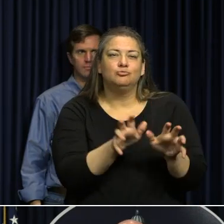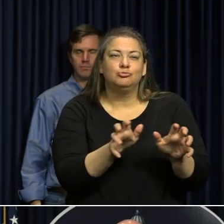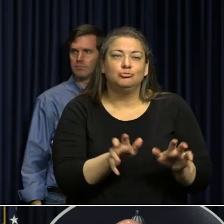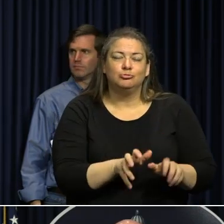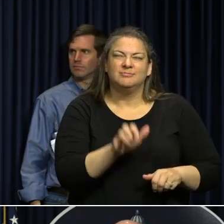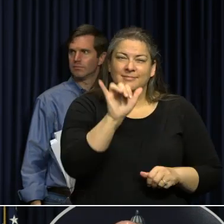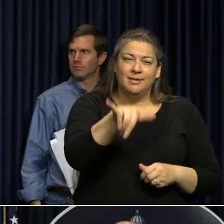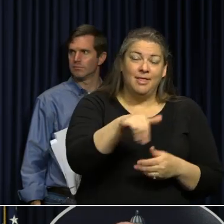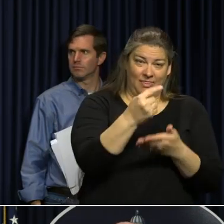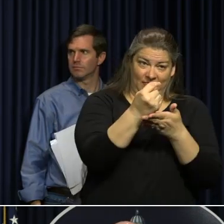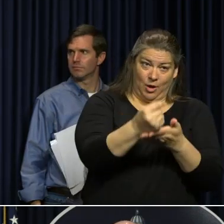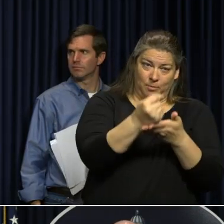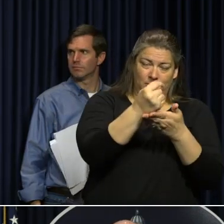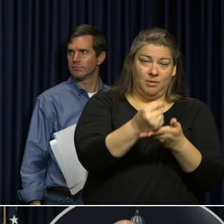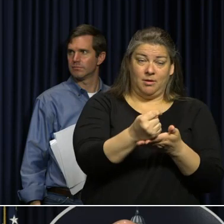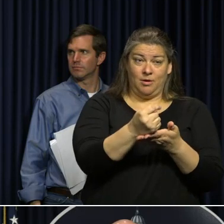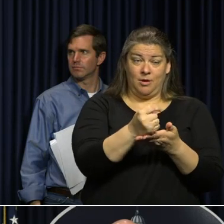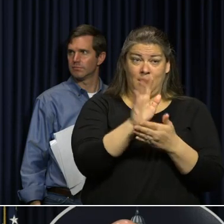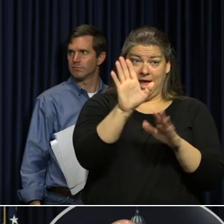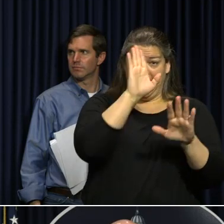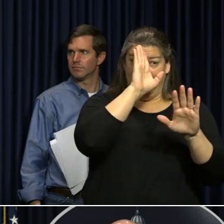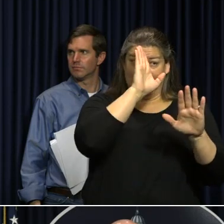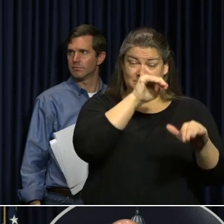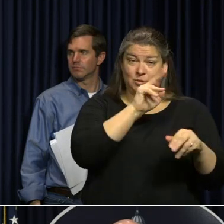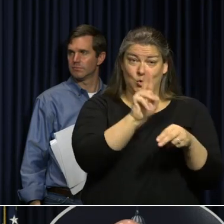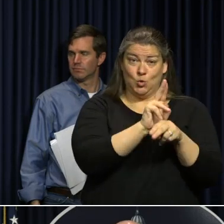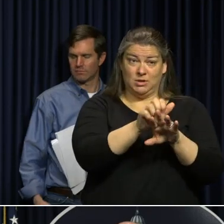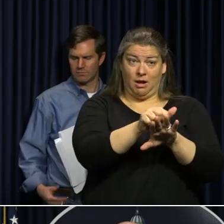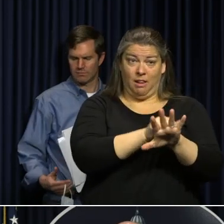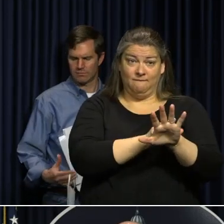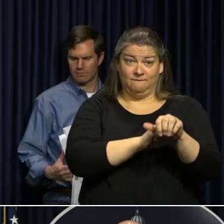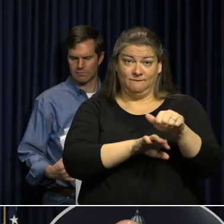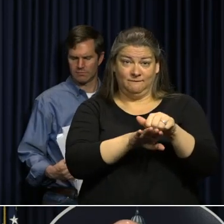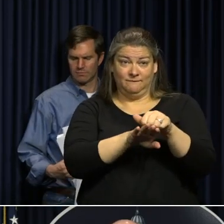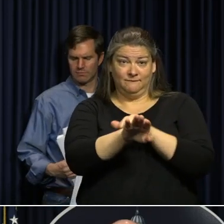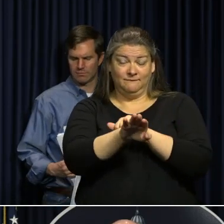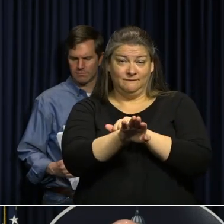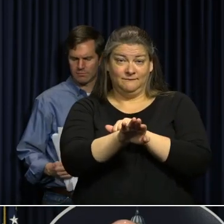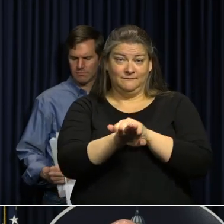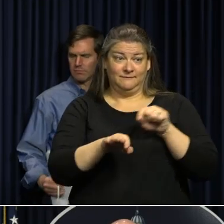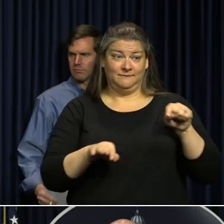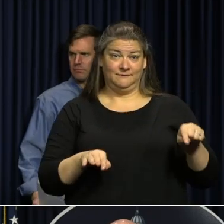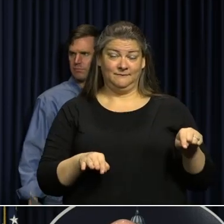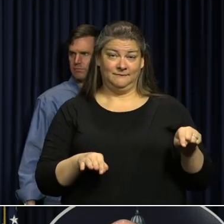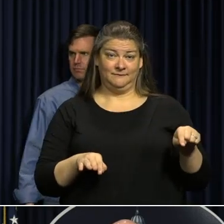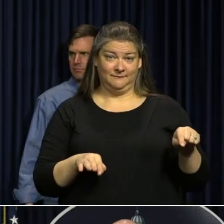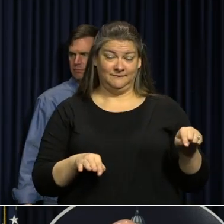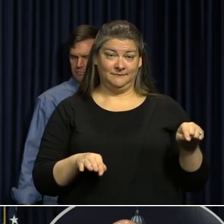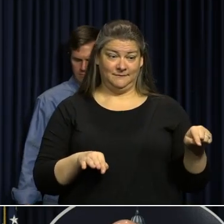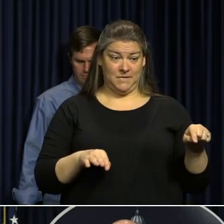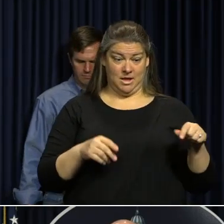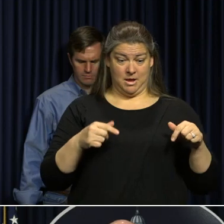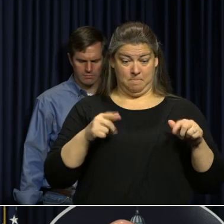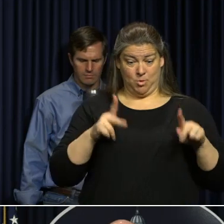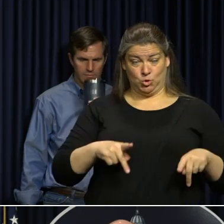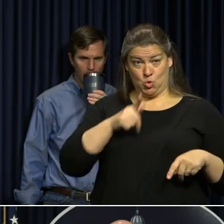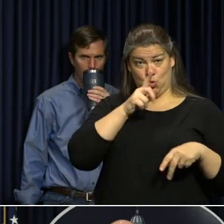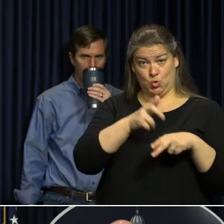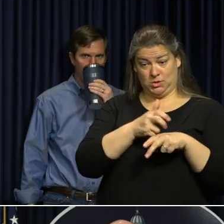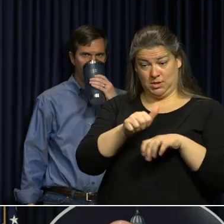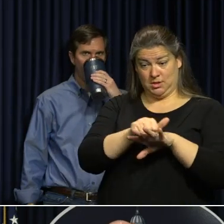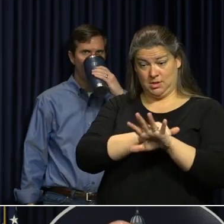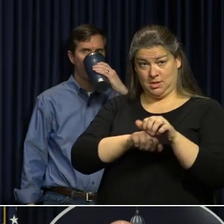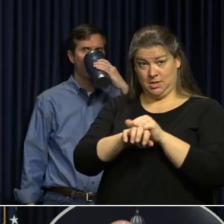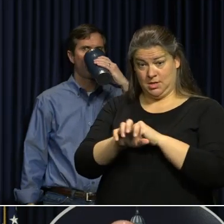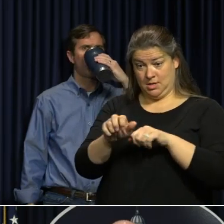that, the expectation of wearing gloves by the person directly manipulating the patient, single use for